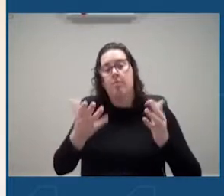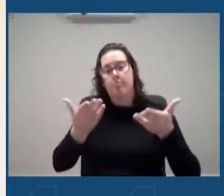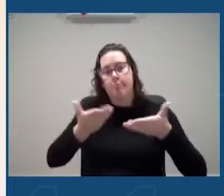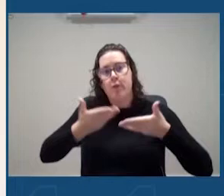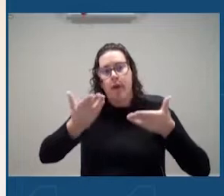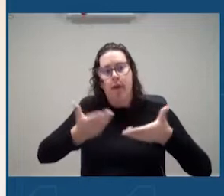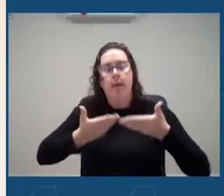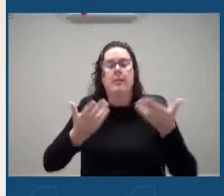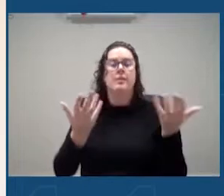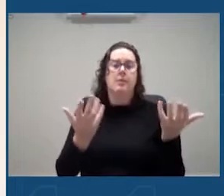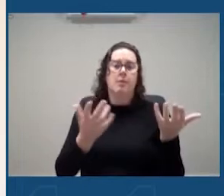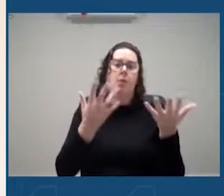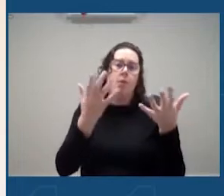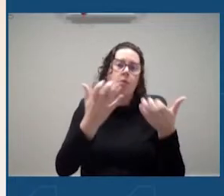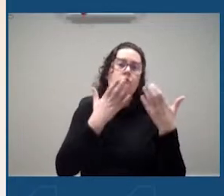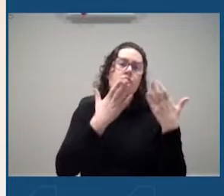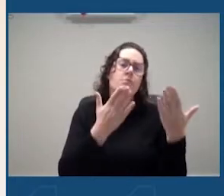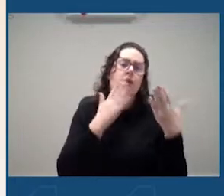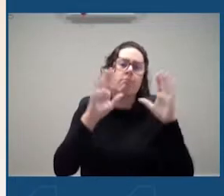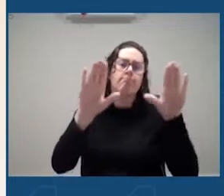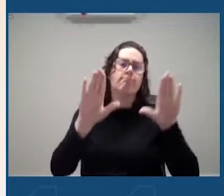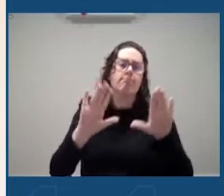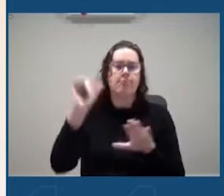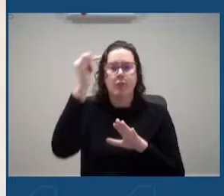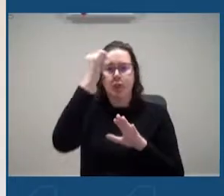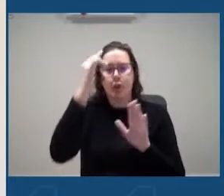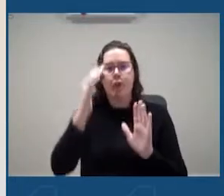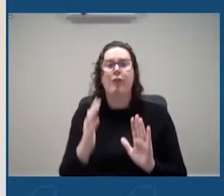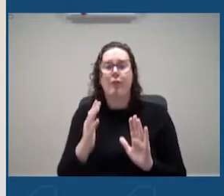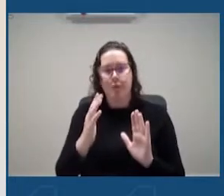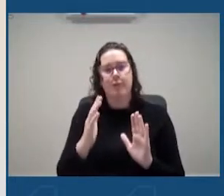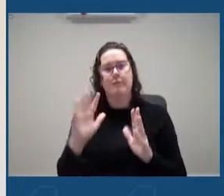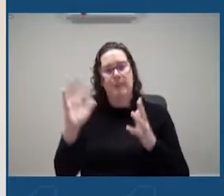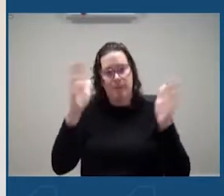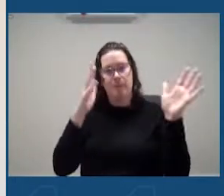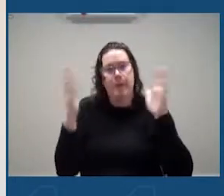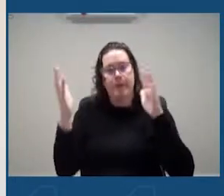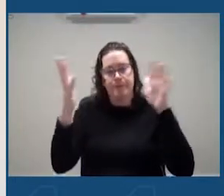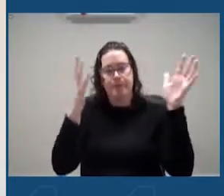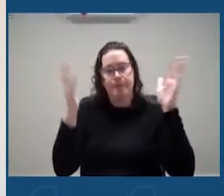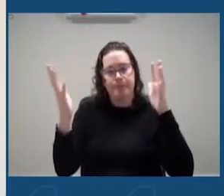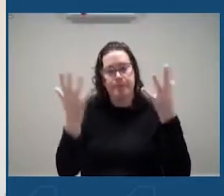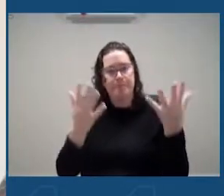So let's give our great governor, Kathy Hochul, a big round of applause.